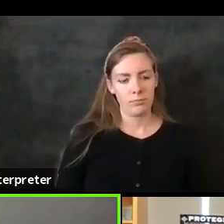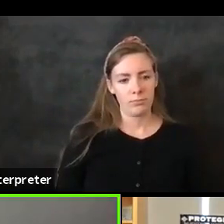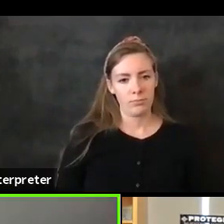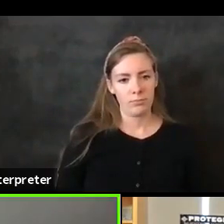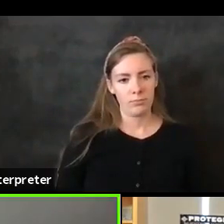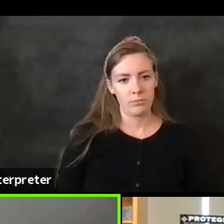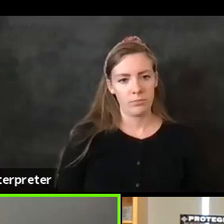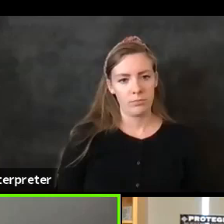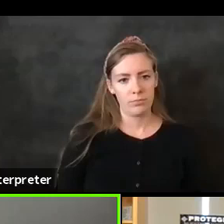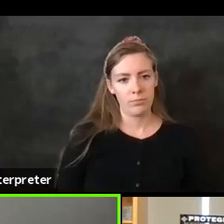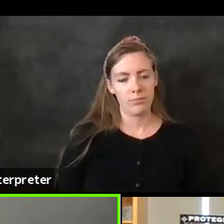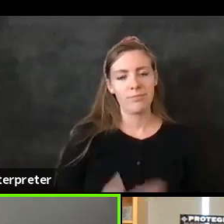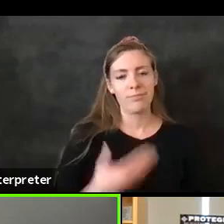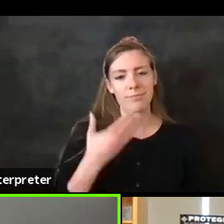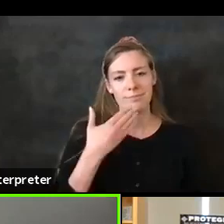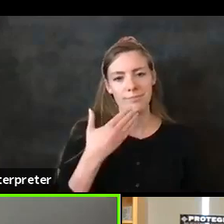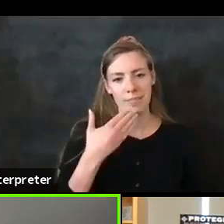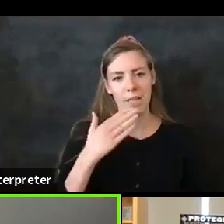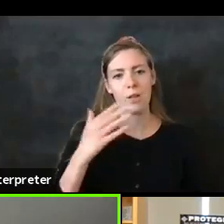Yeah, thanks for having me, everyone.